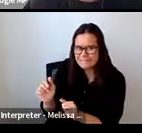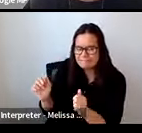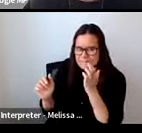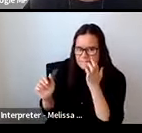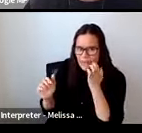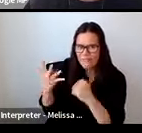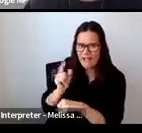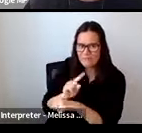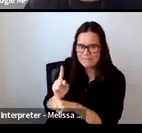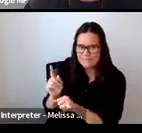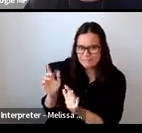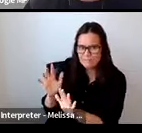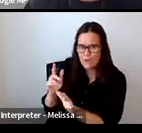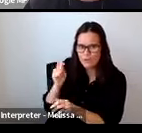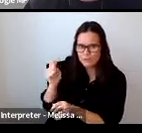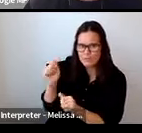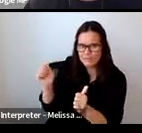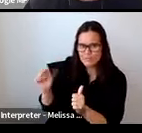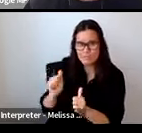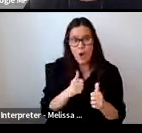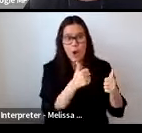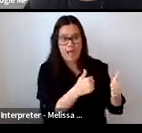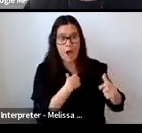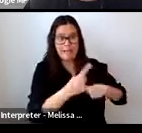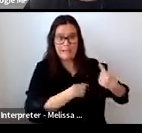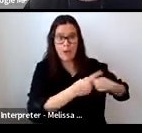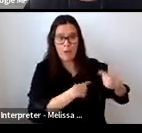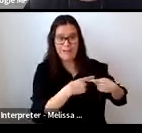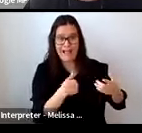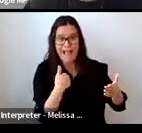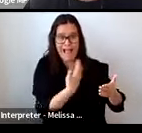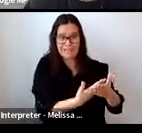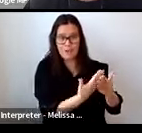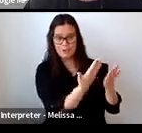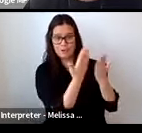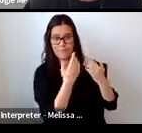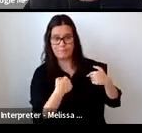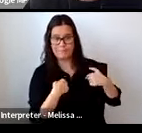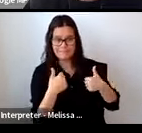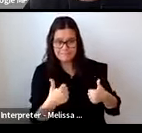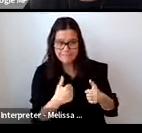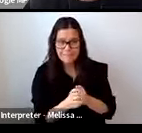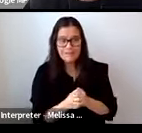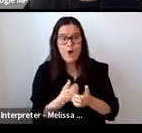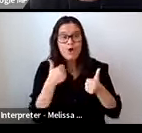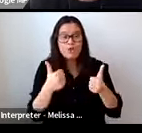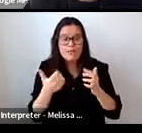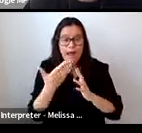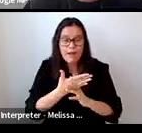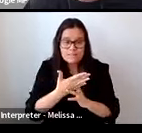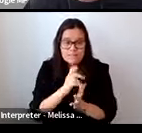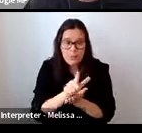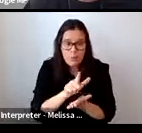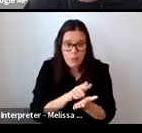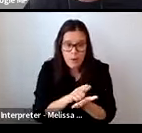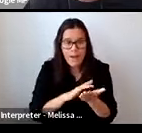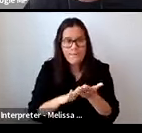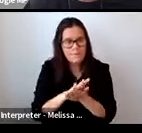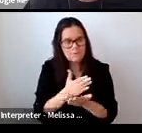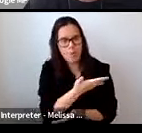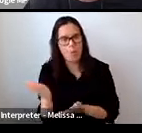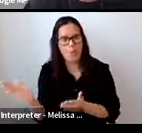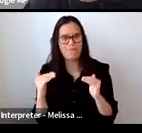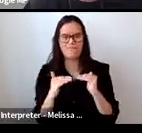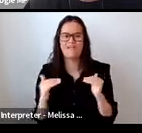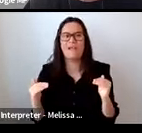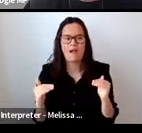until you stop me. Good accessibility law will give everyone a fair go so